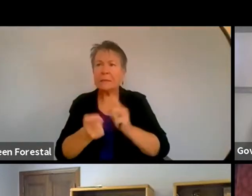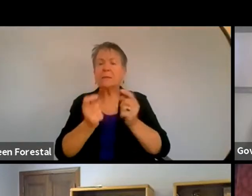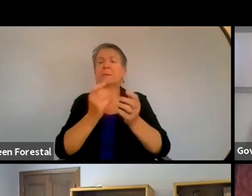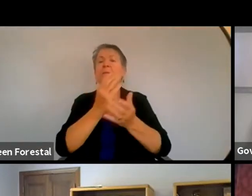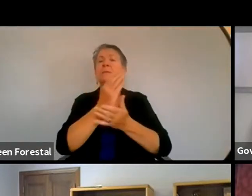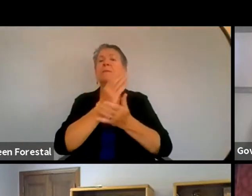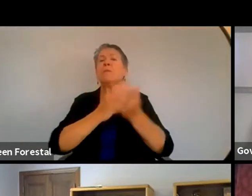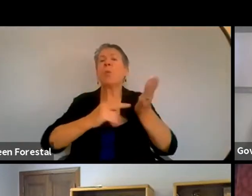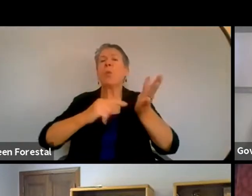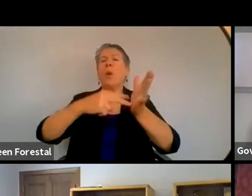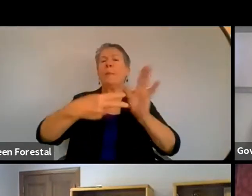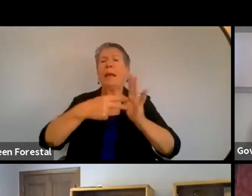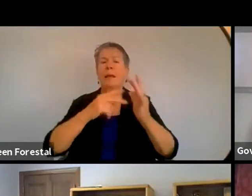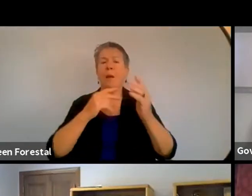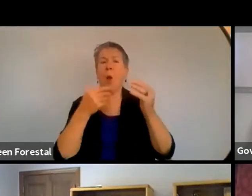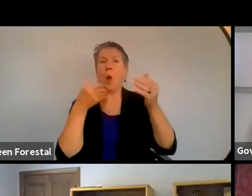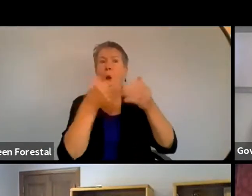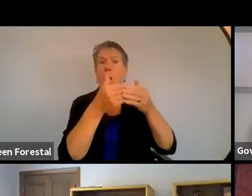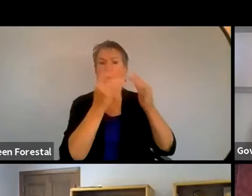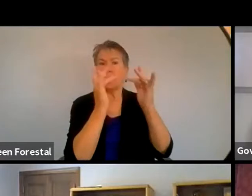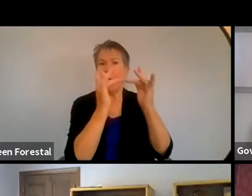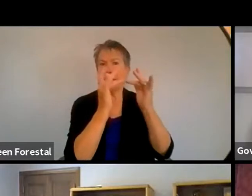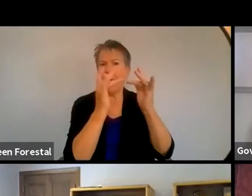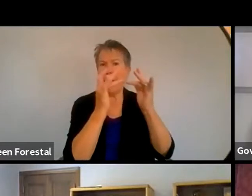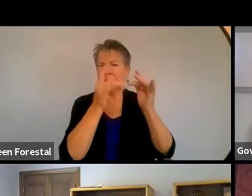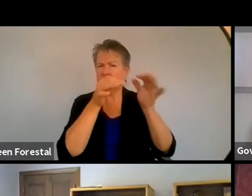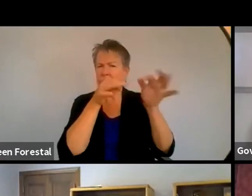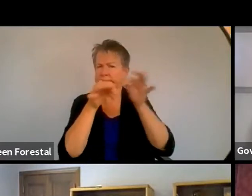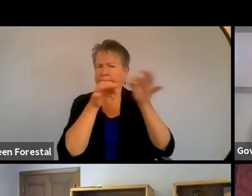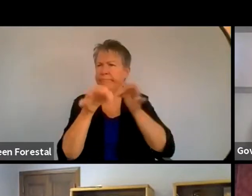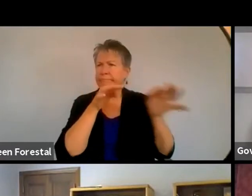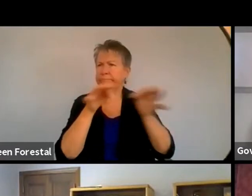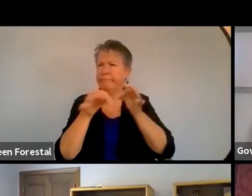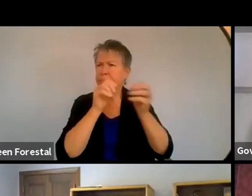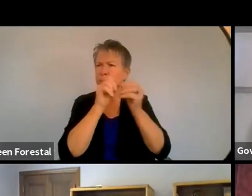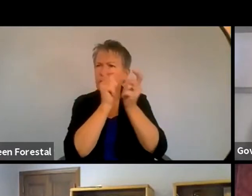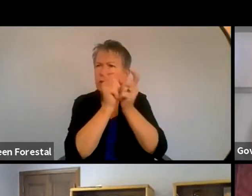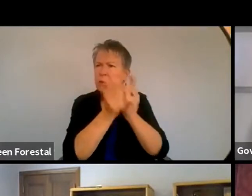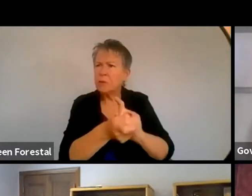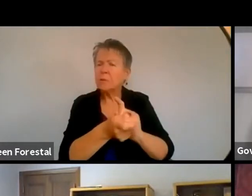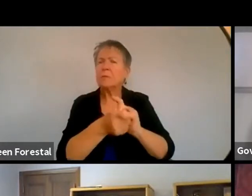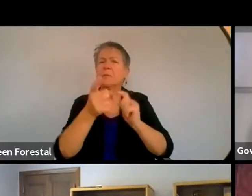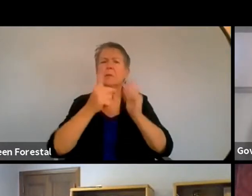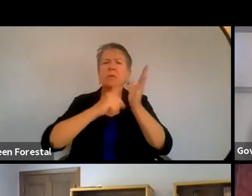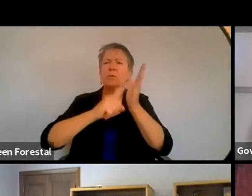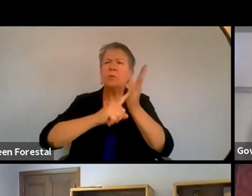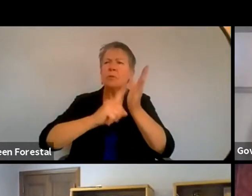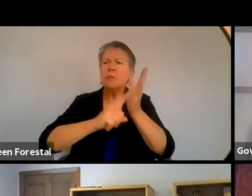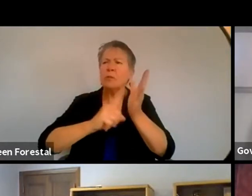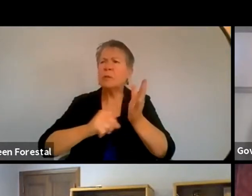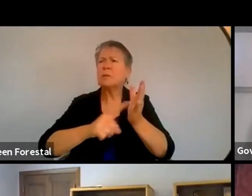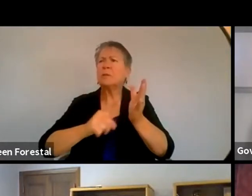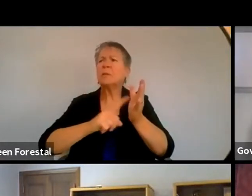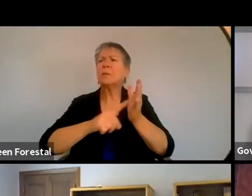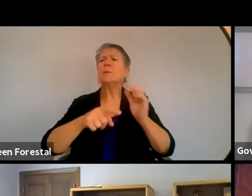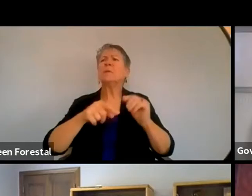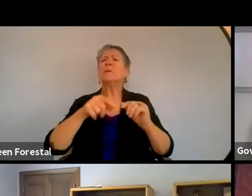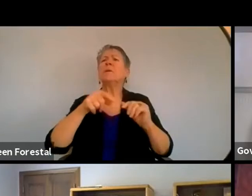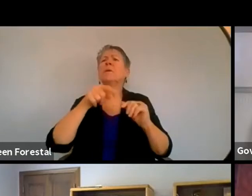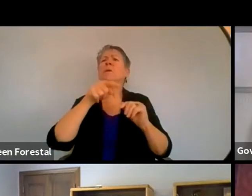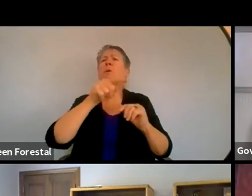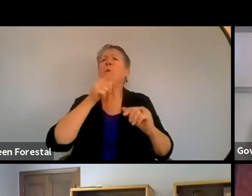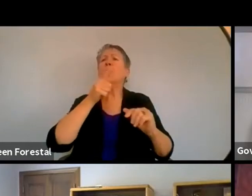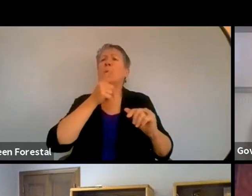revealed that frequent brief exposures to an individual with COVID-19 might lead to spread of the